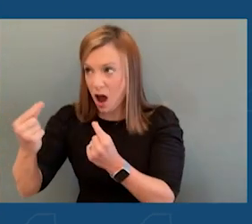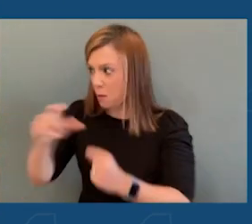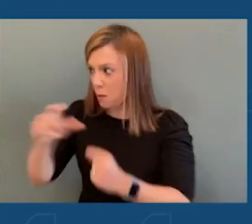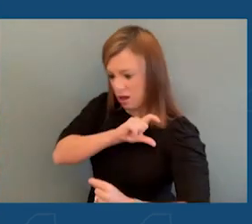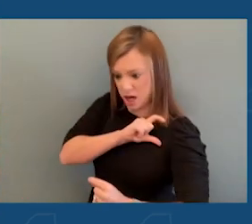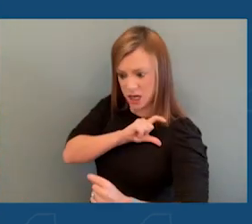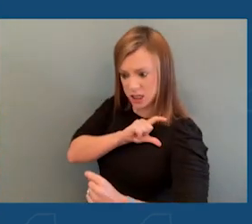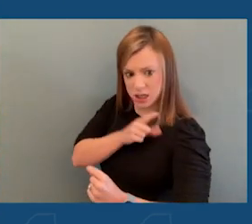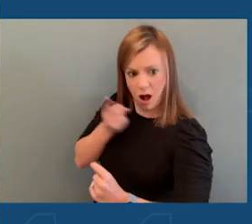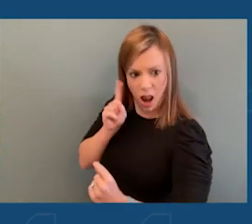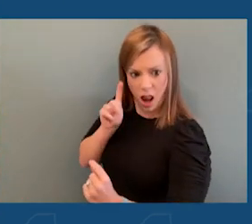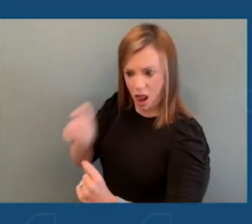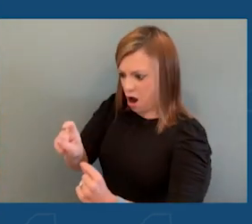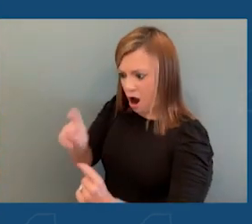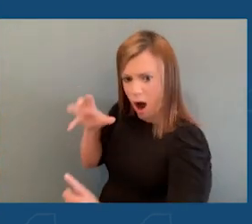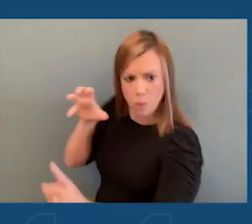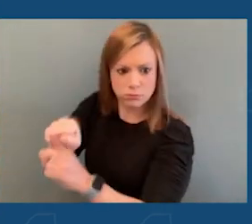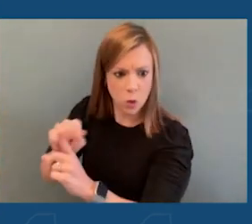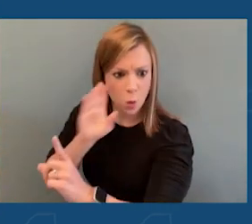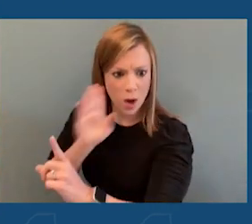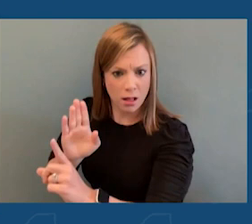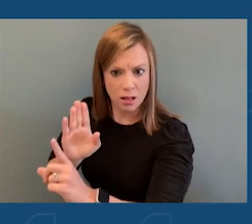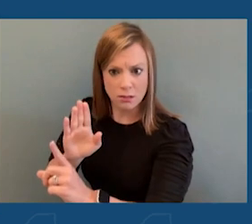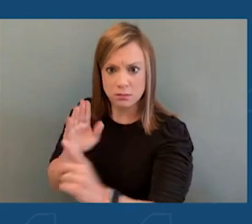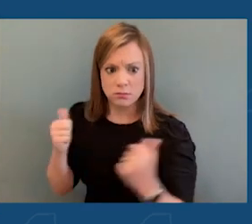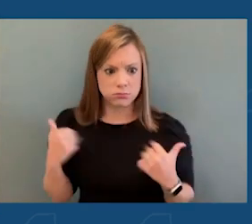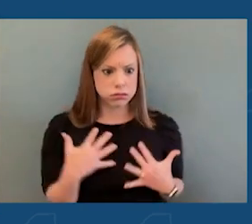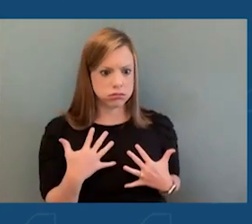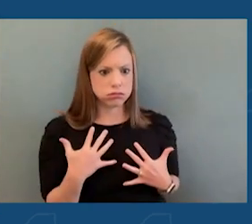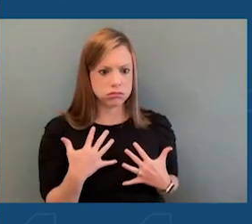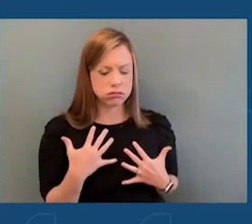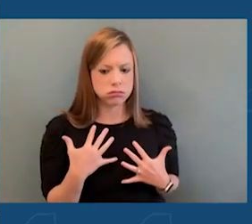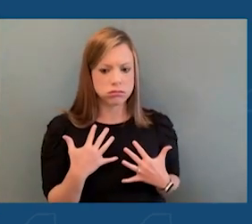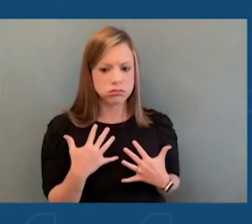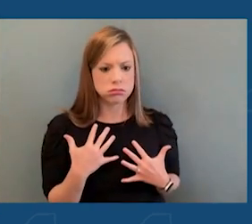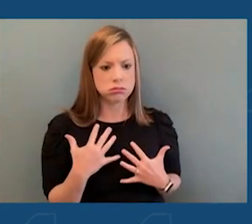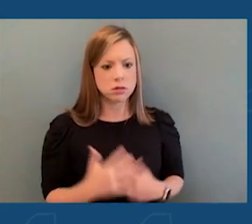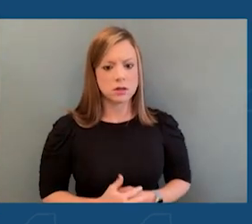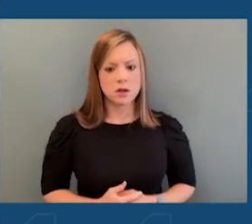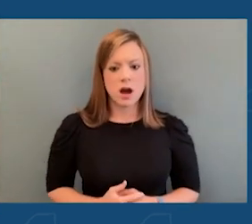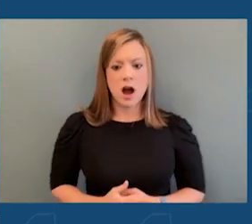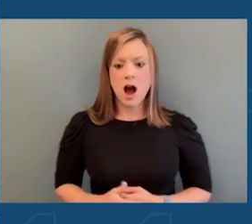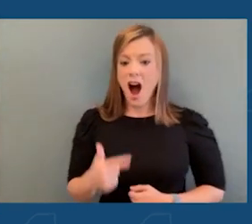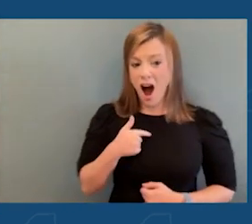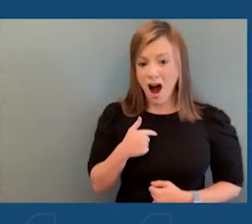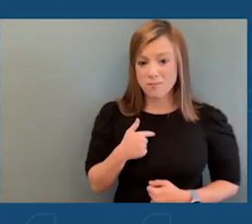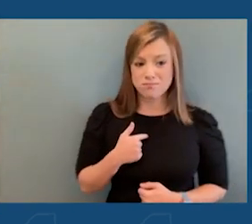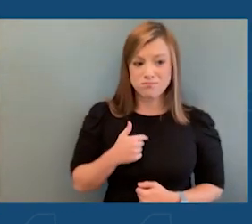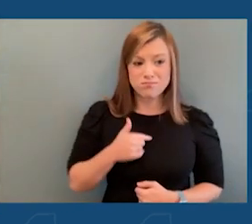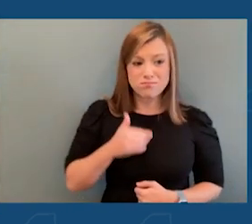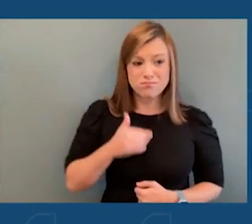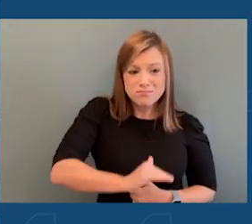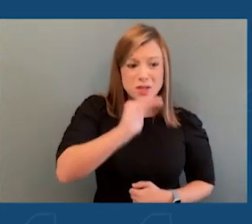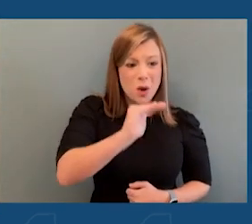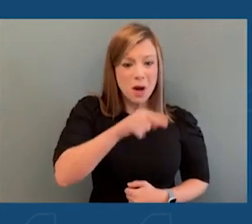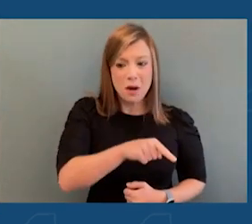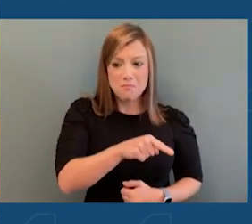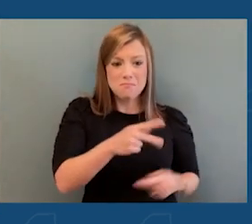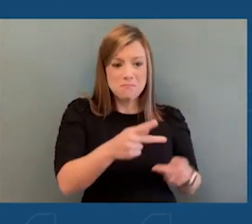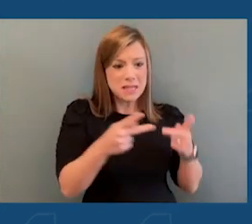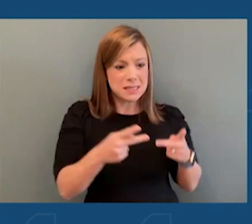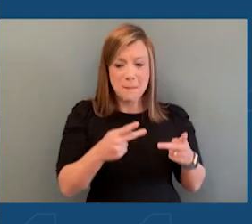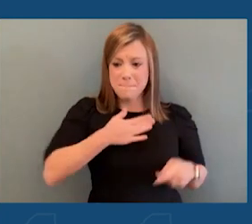at any moment. I'm from a place I call my own. The music I dance with